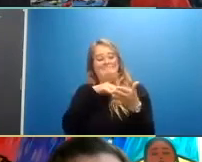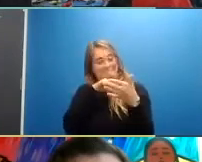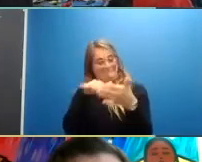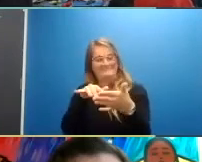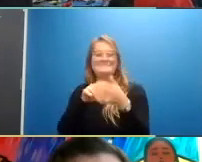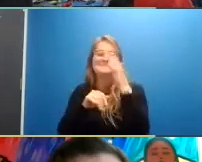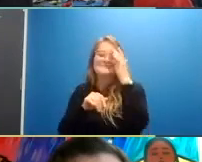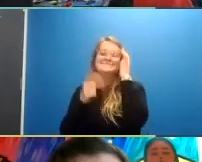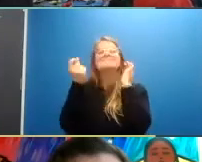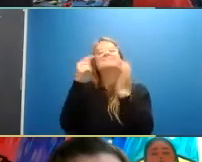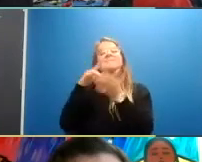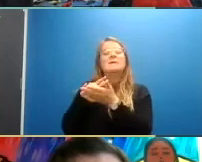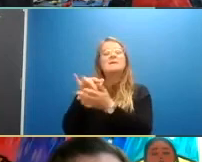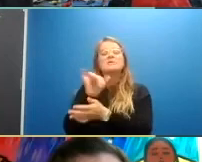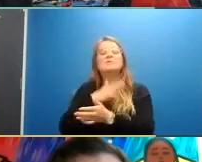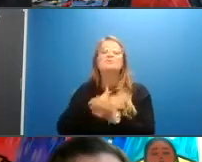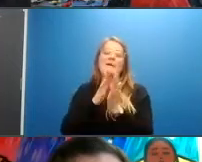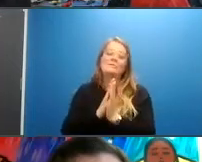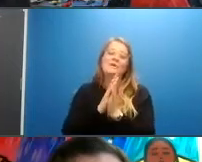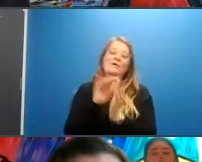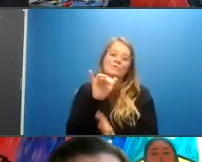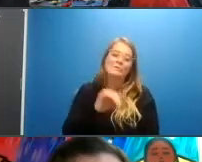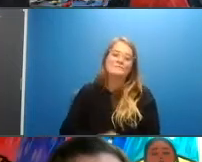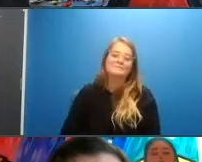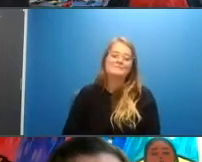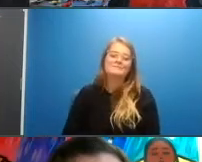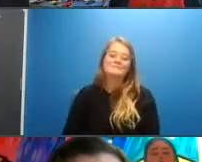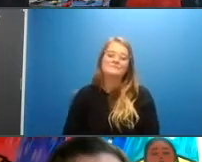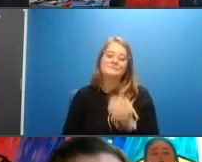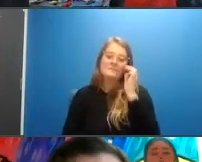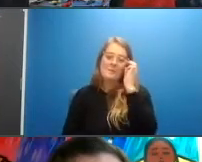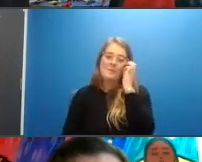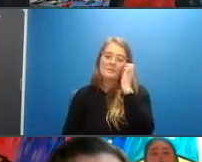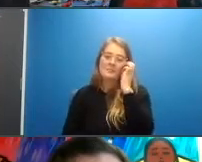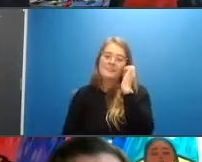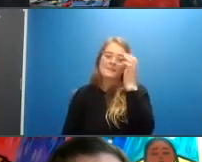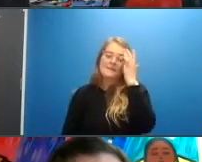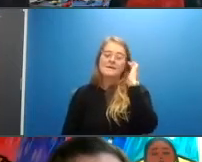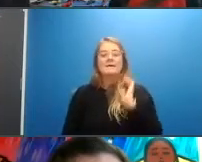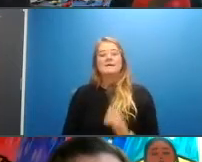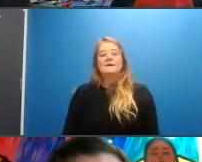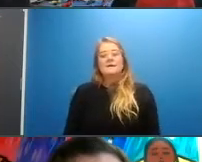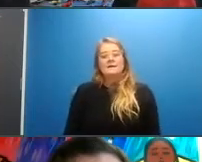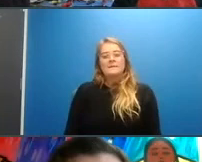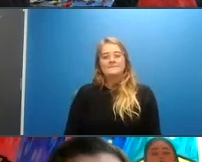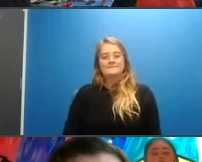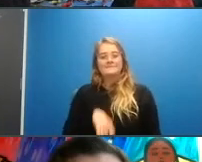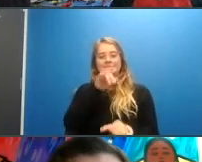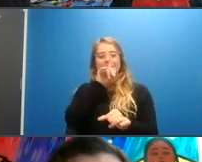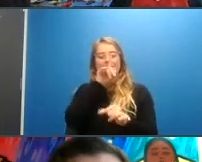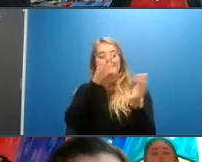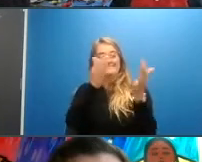do my medicines and my prayers, and just validating all of that. And we go to the next